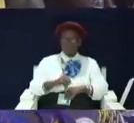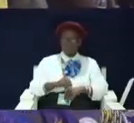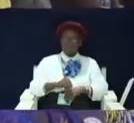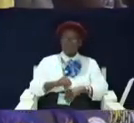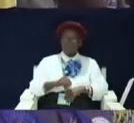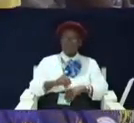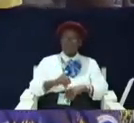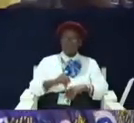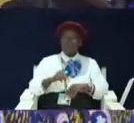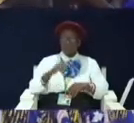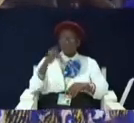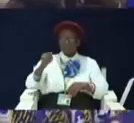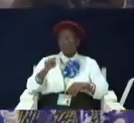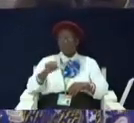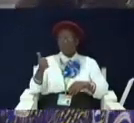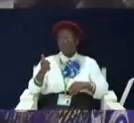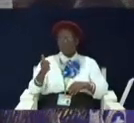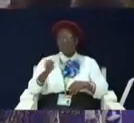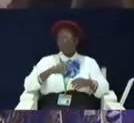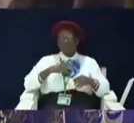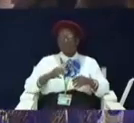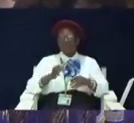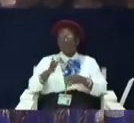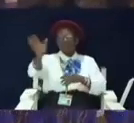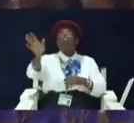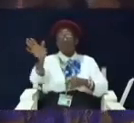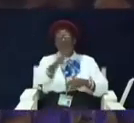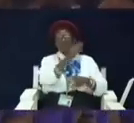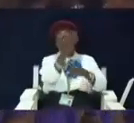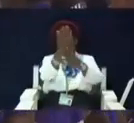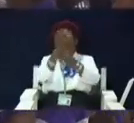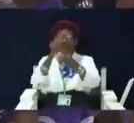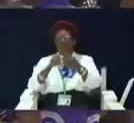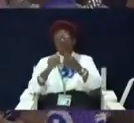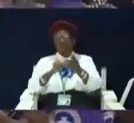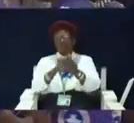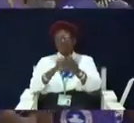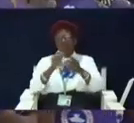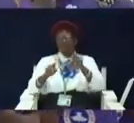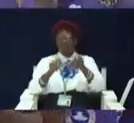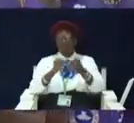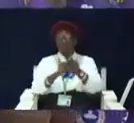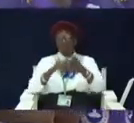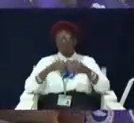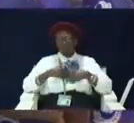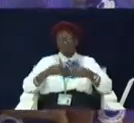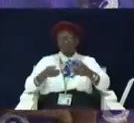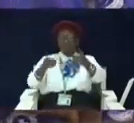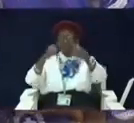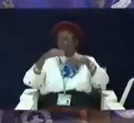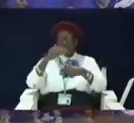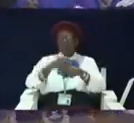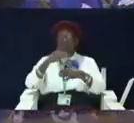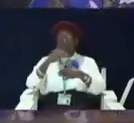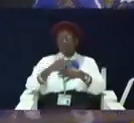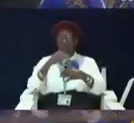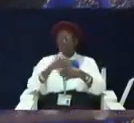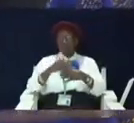And the rest of us, please stretch your hands towards these people who have come forward. And